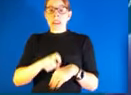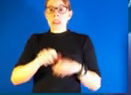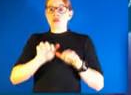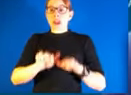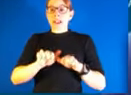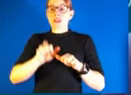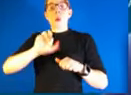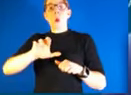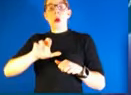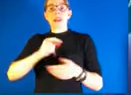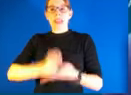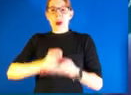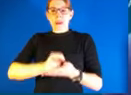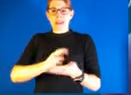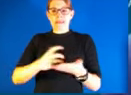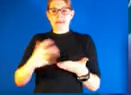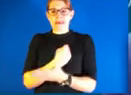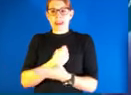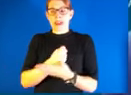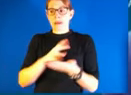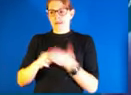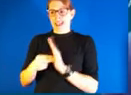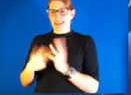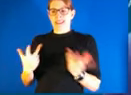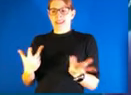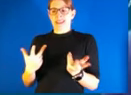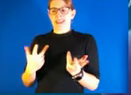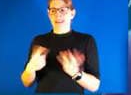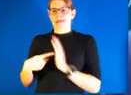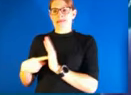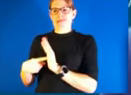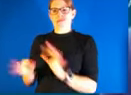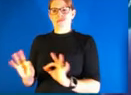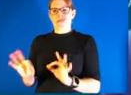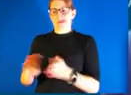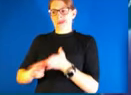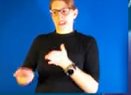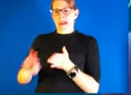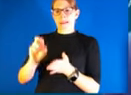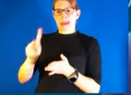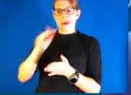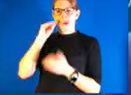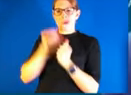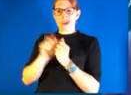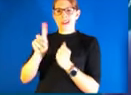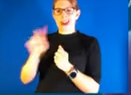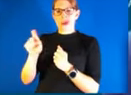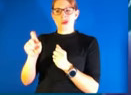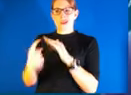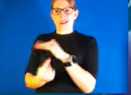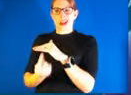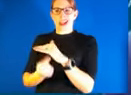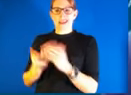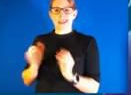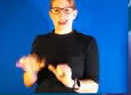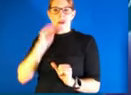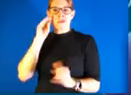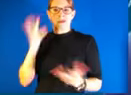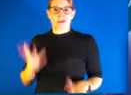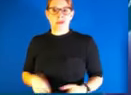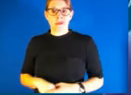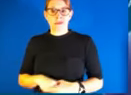therapy, really our treatment is symptomatic. And we discharge those folks home with a diagnosis and to isolate